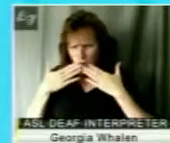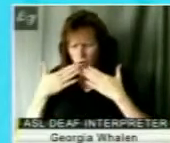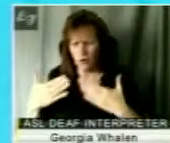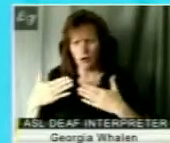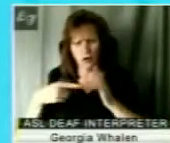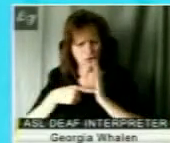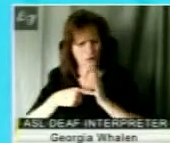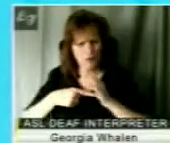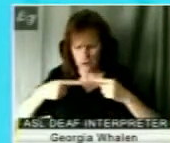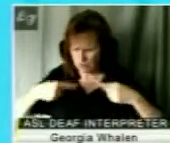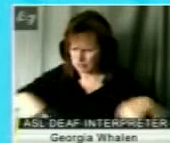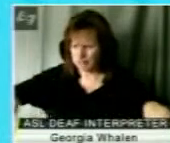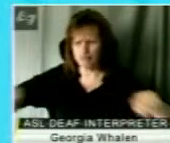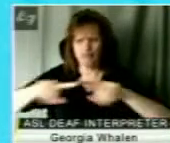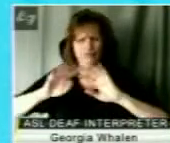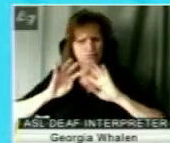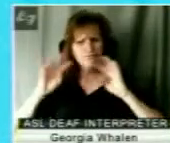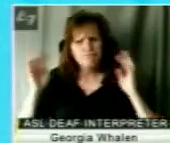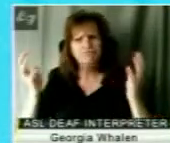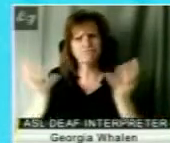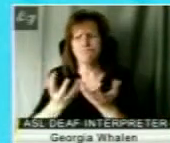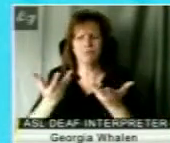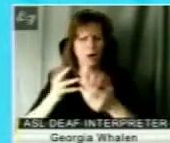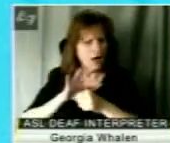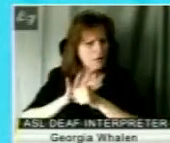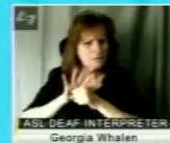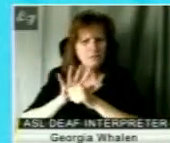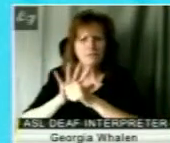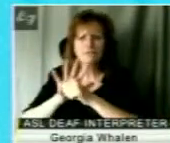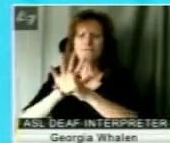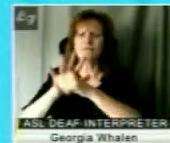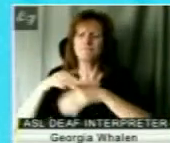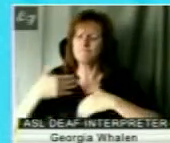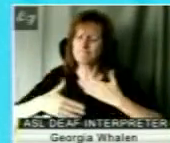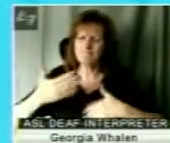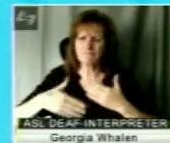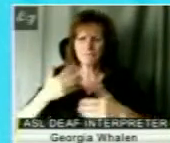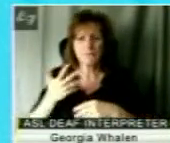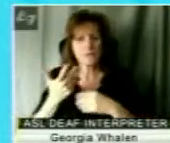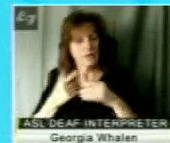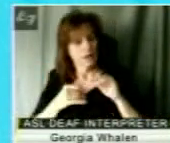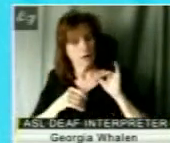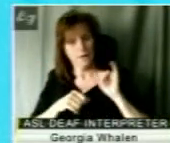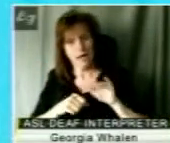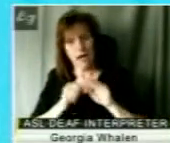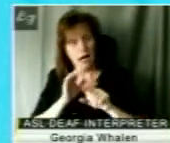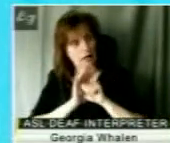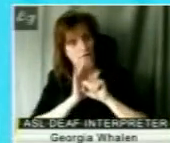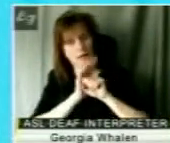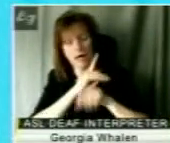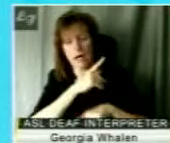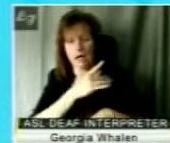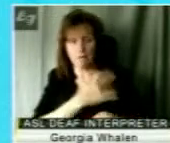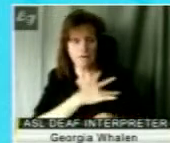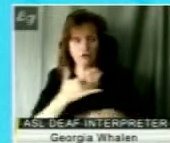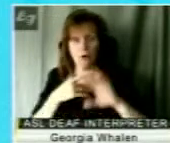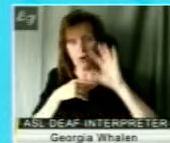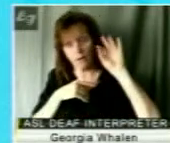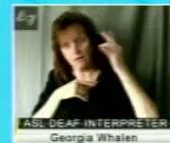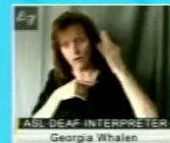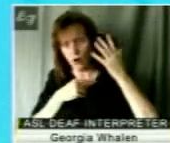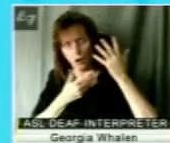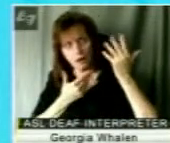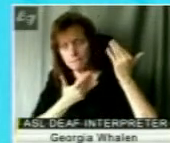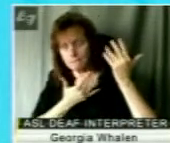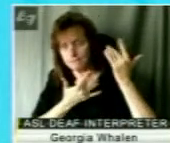city, or what we need to advocate for on behalf of other levels of government that will help speed up the recovery and employment